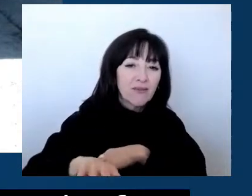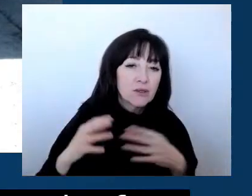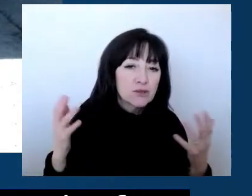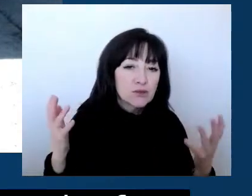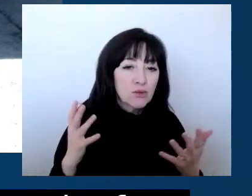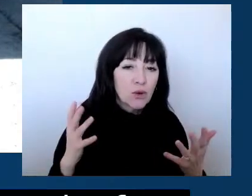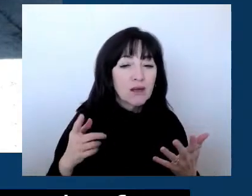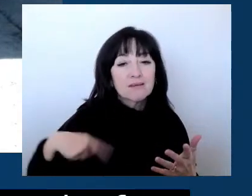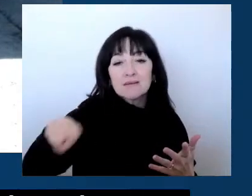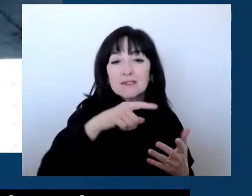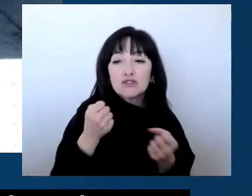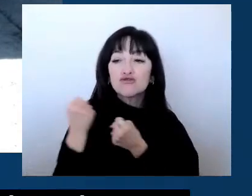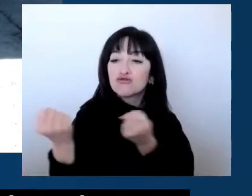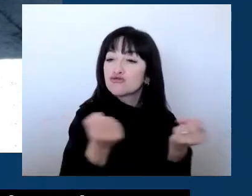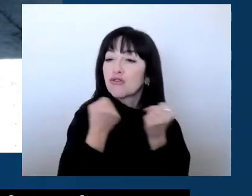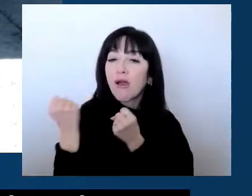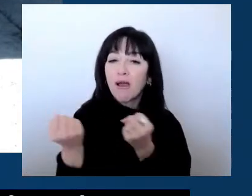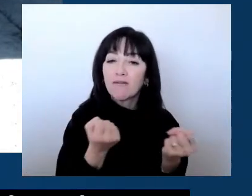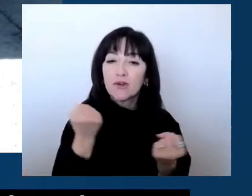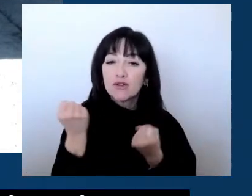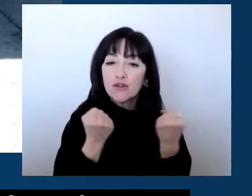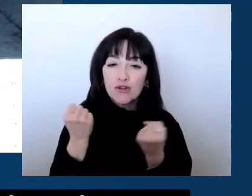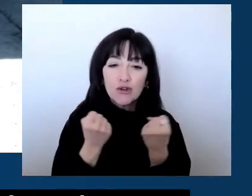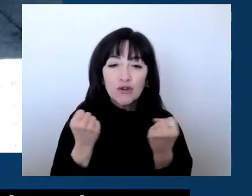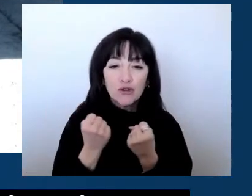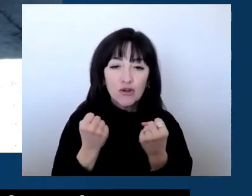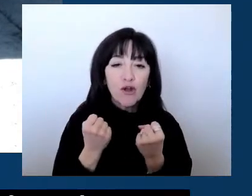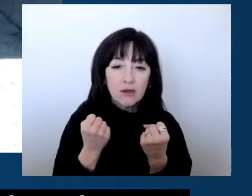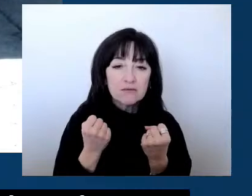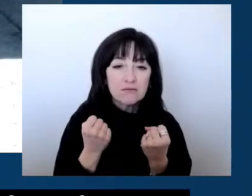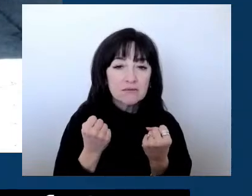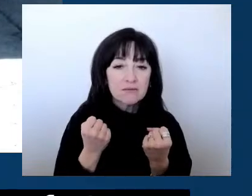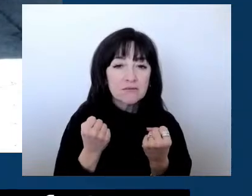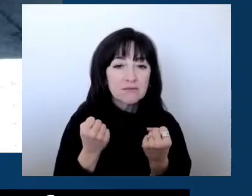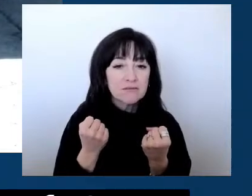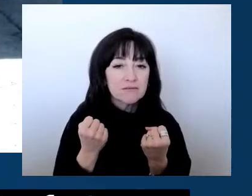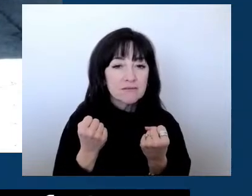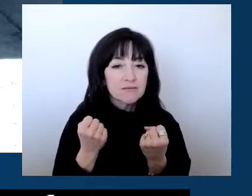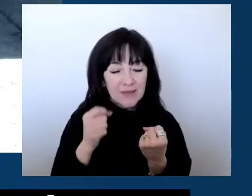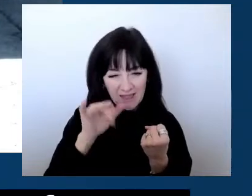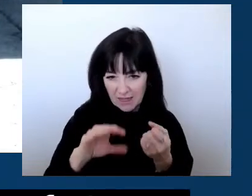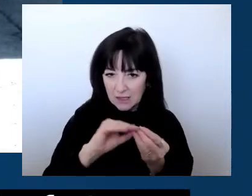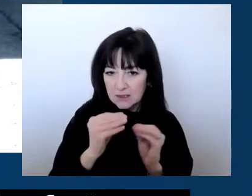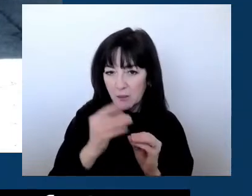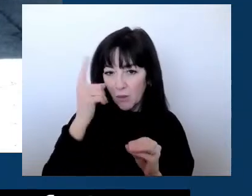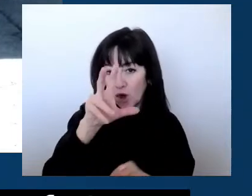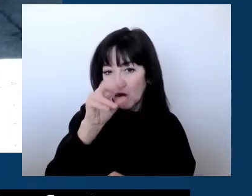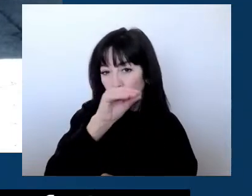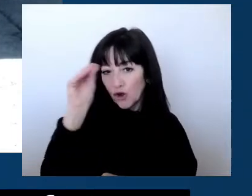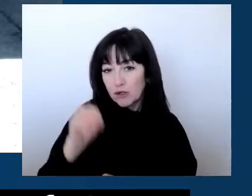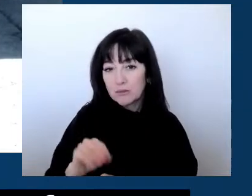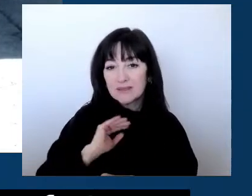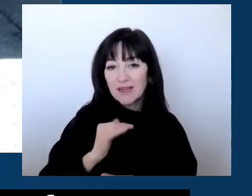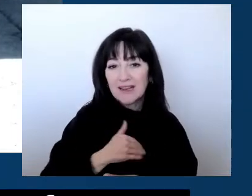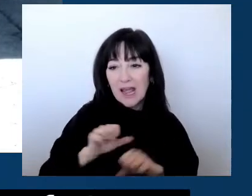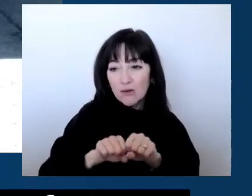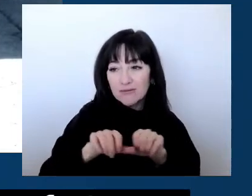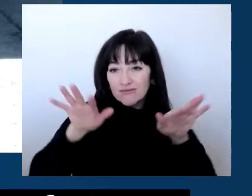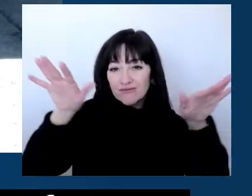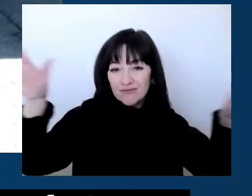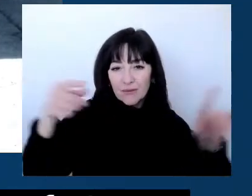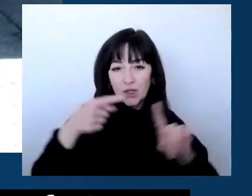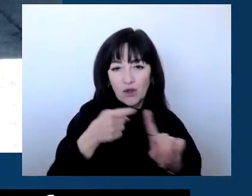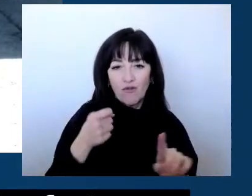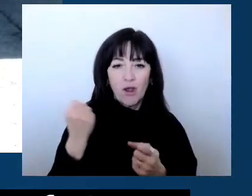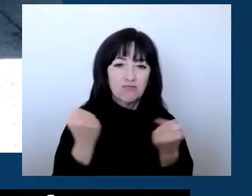our cars, trucks, and vans, and that's we're driving an EV. If we're driving, that's number one. 30% of our emissions in this country come from the vehicles